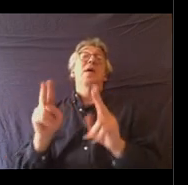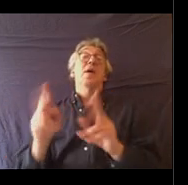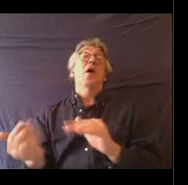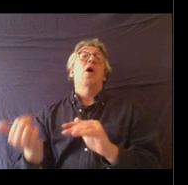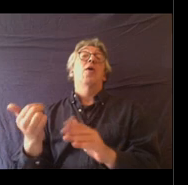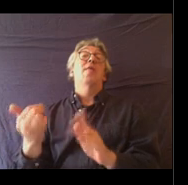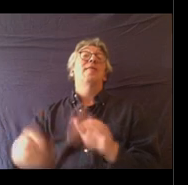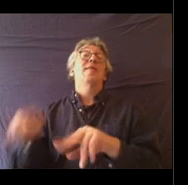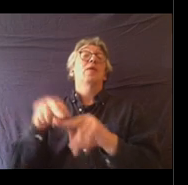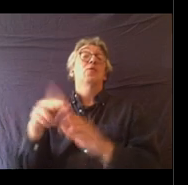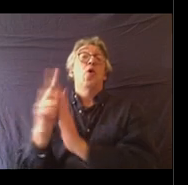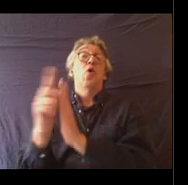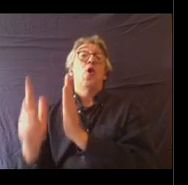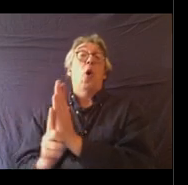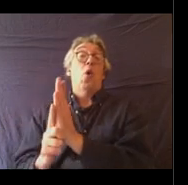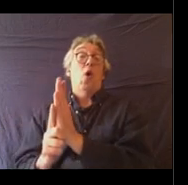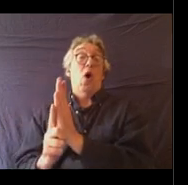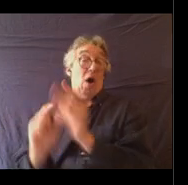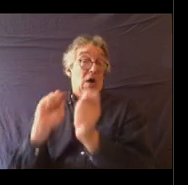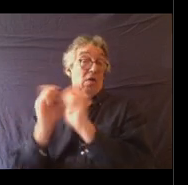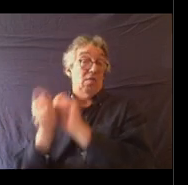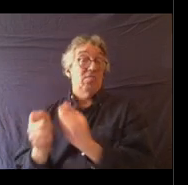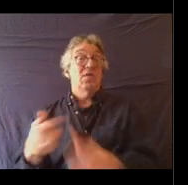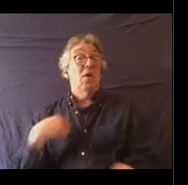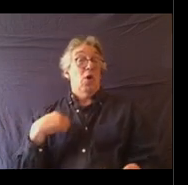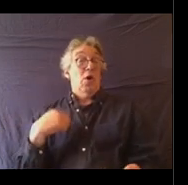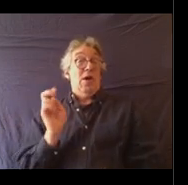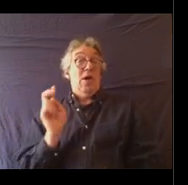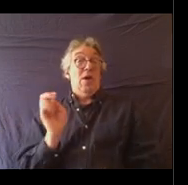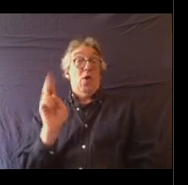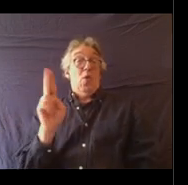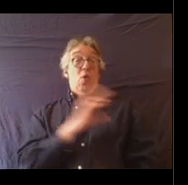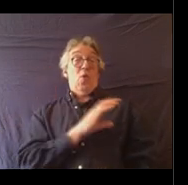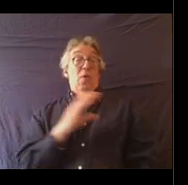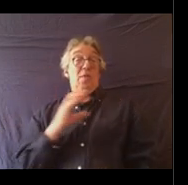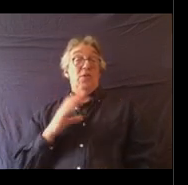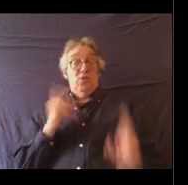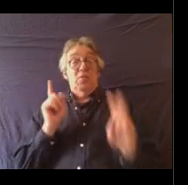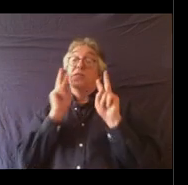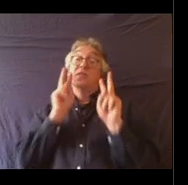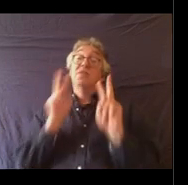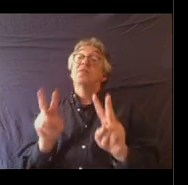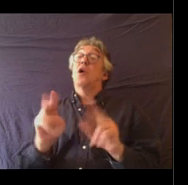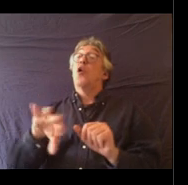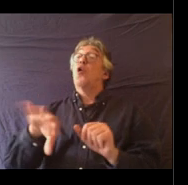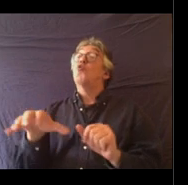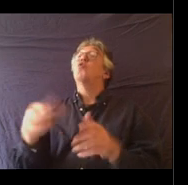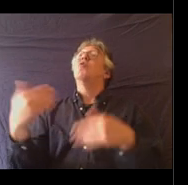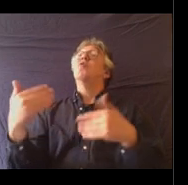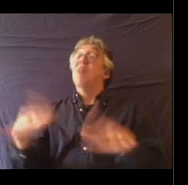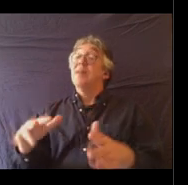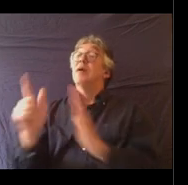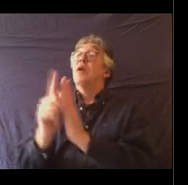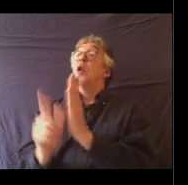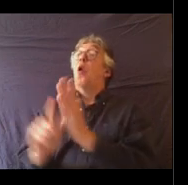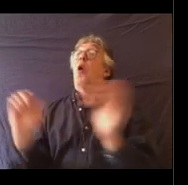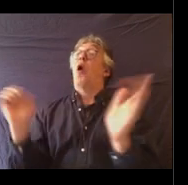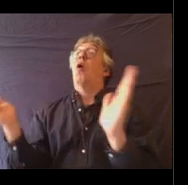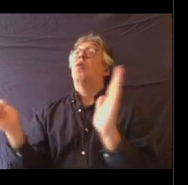there might be some delays. I mean, this is often the case, and we will definitely analyze